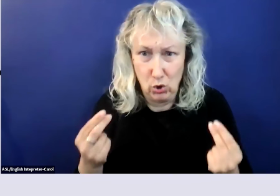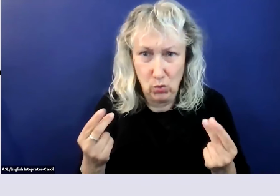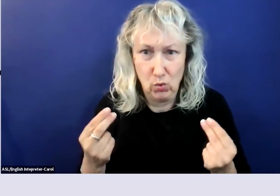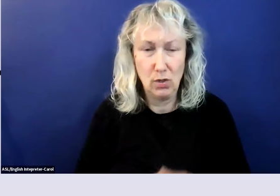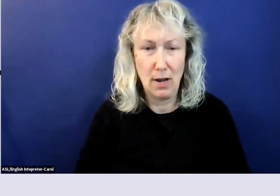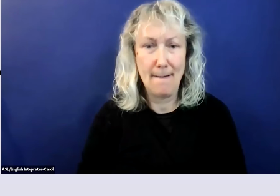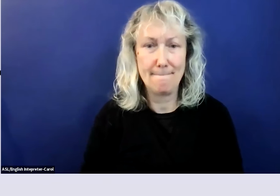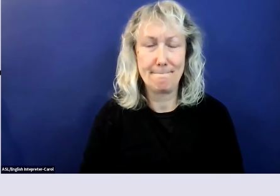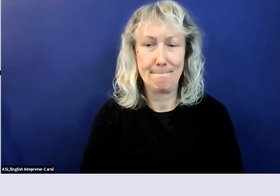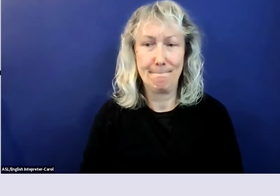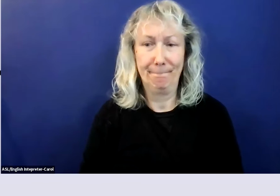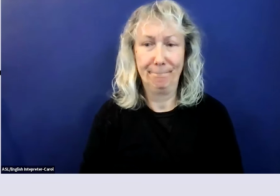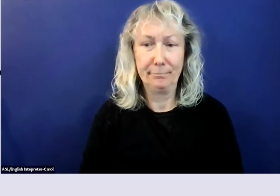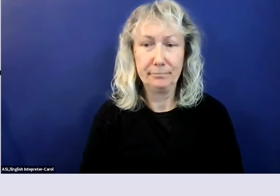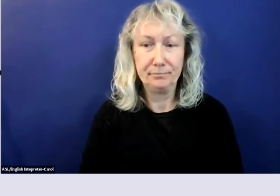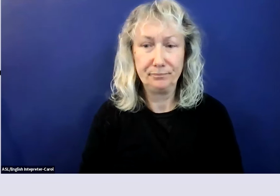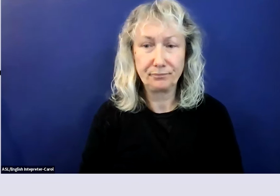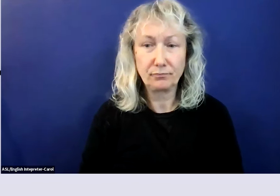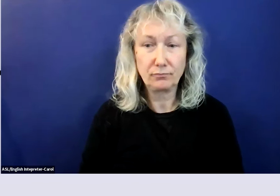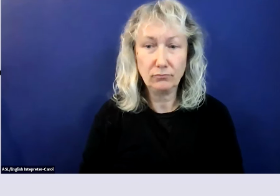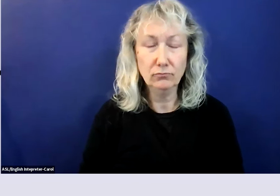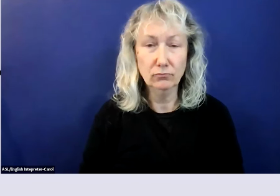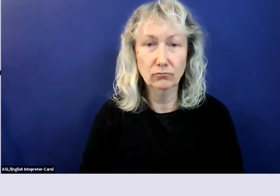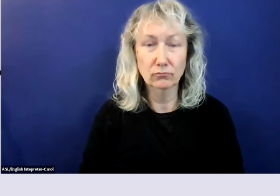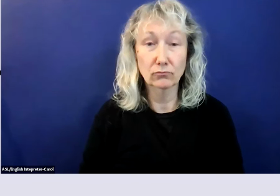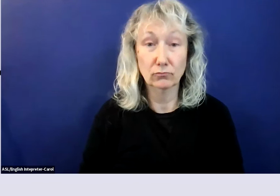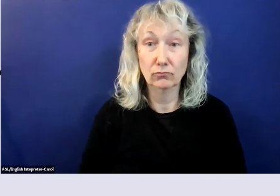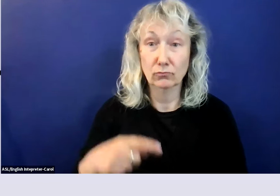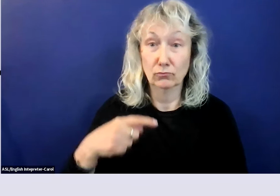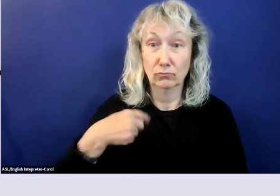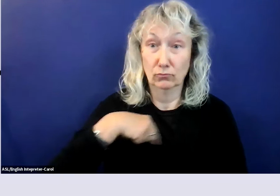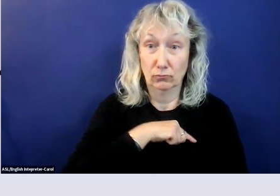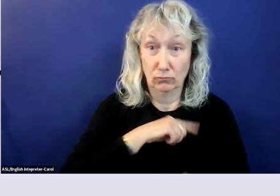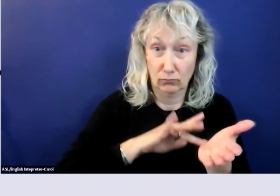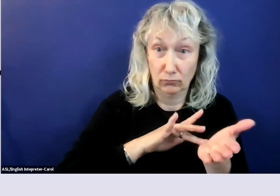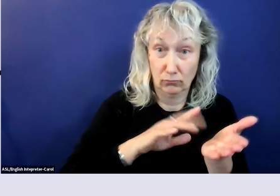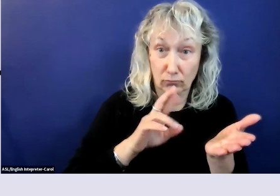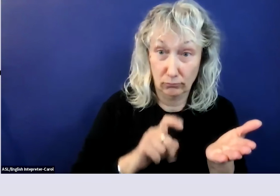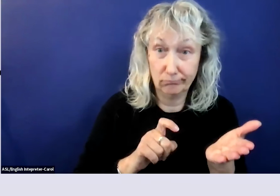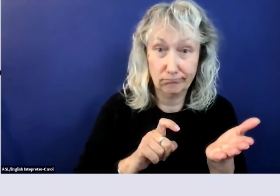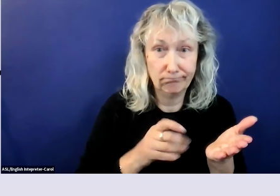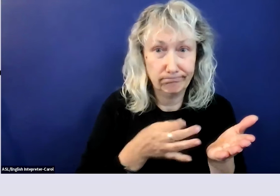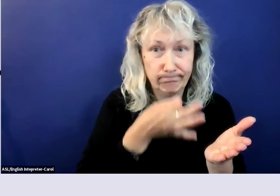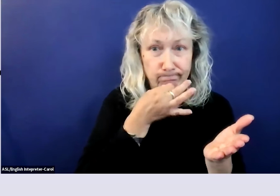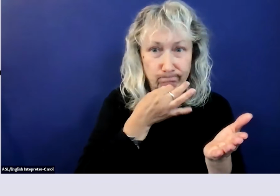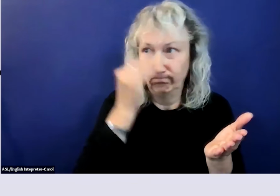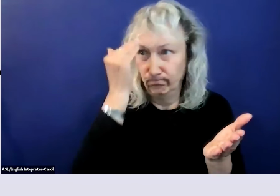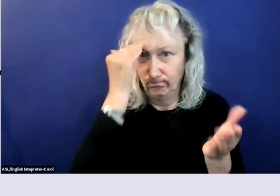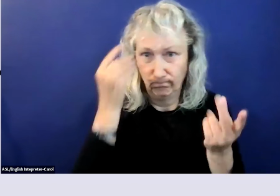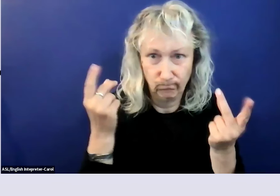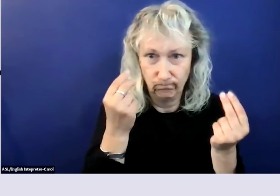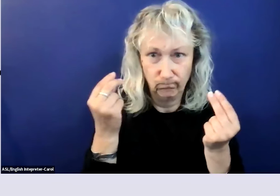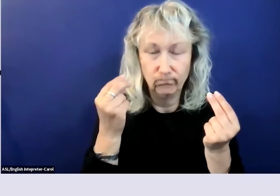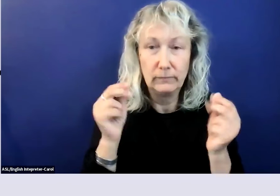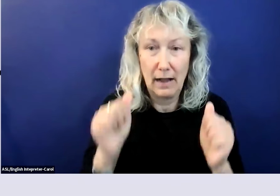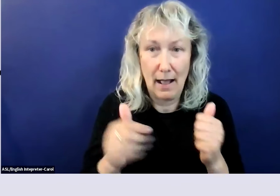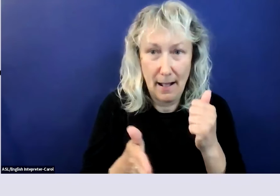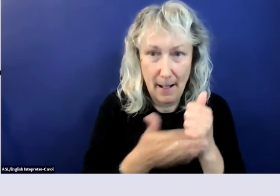So pharmacists are the medication experts, and they can play a key role in medication stockpiling and emergency